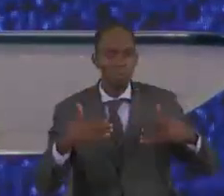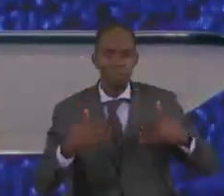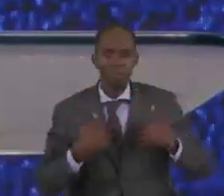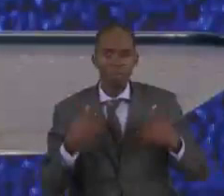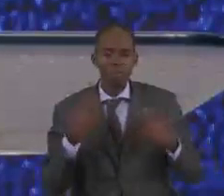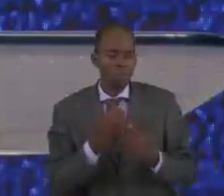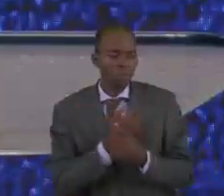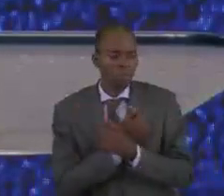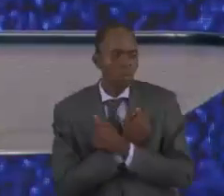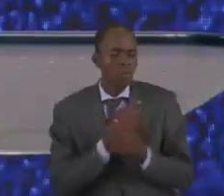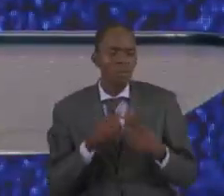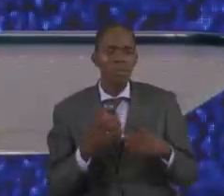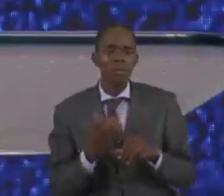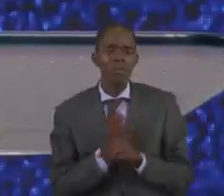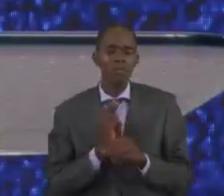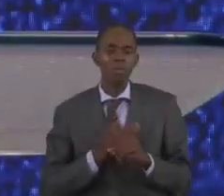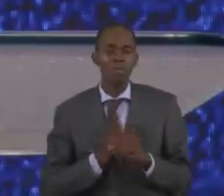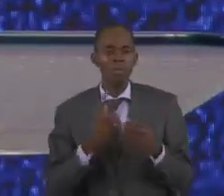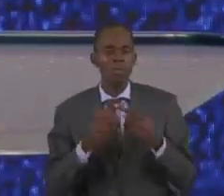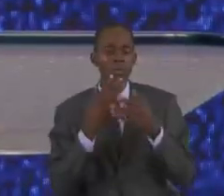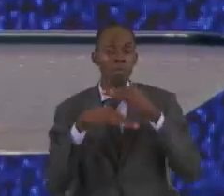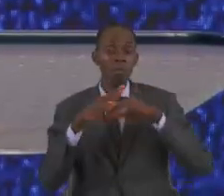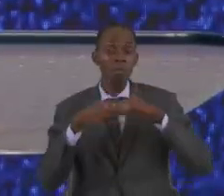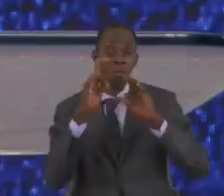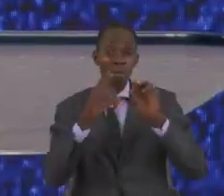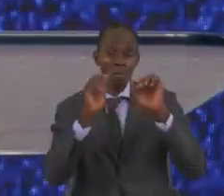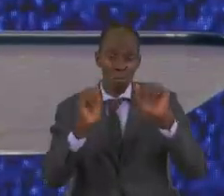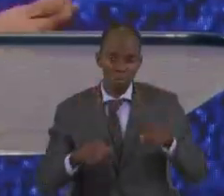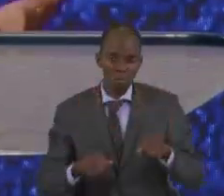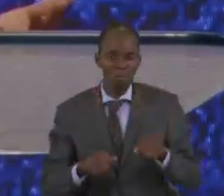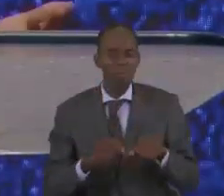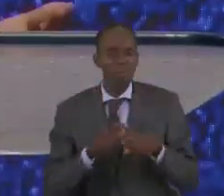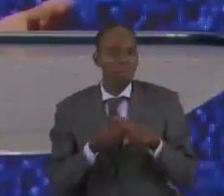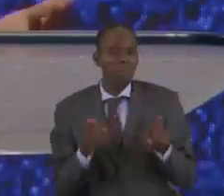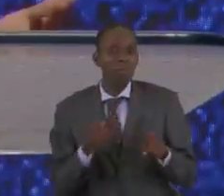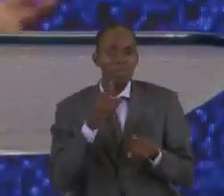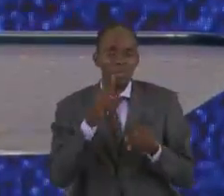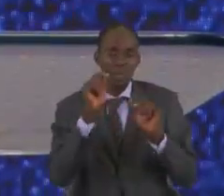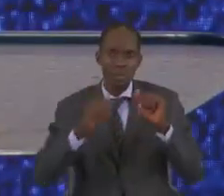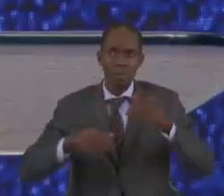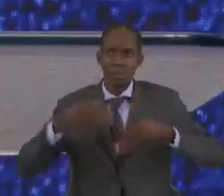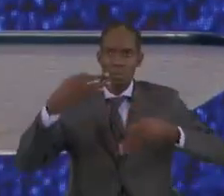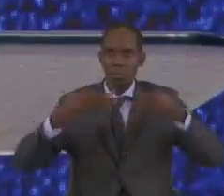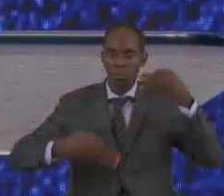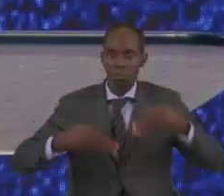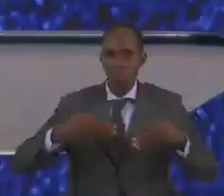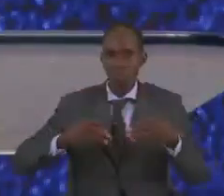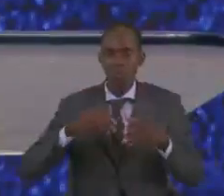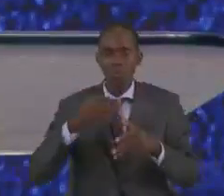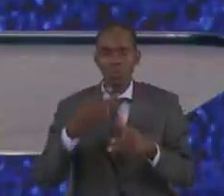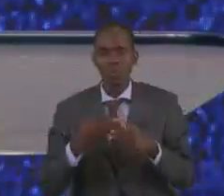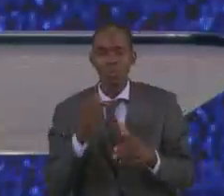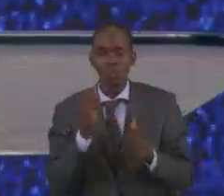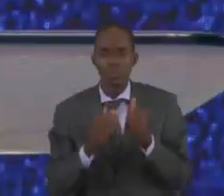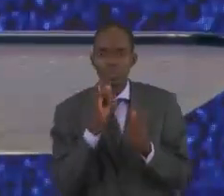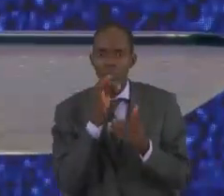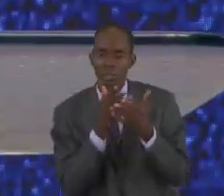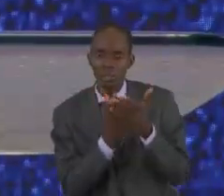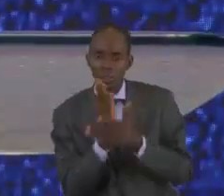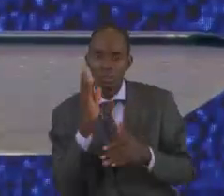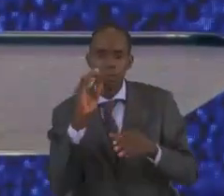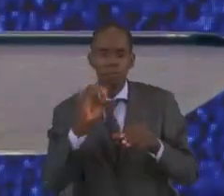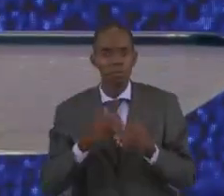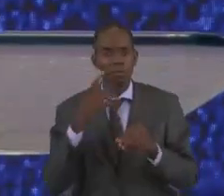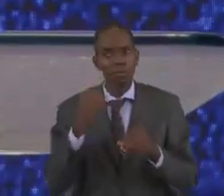us to heaven if you could, but you can't. And so you can judge whether which is right in the sight